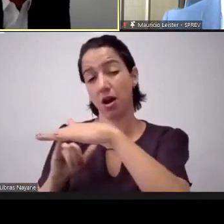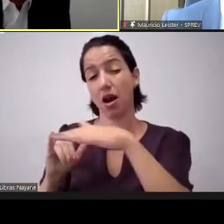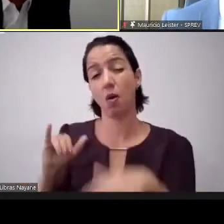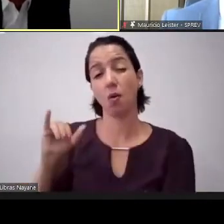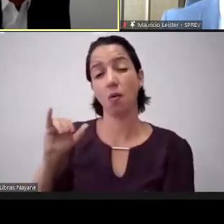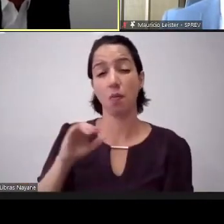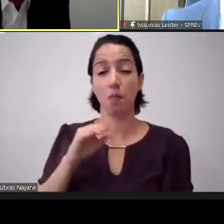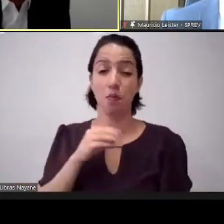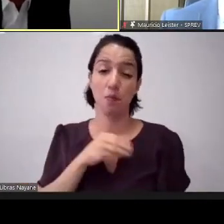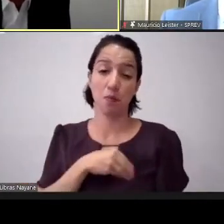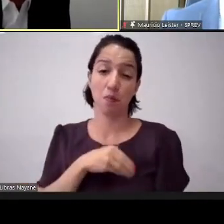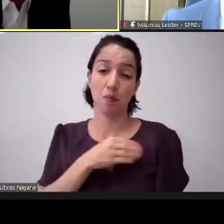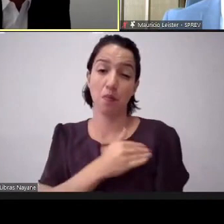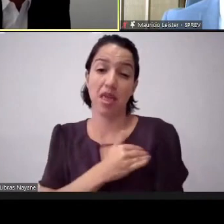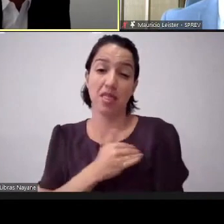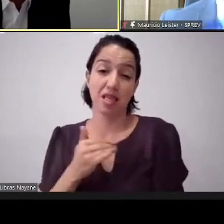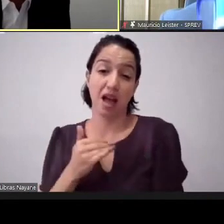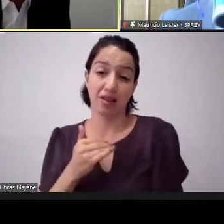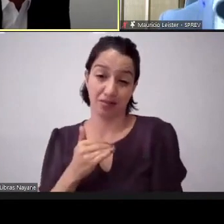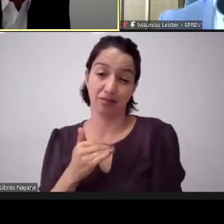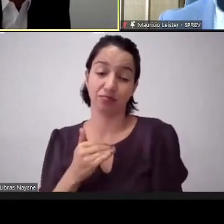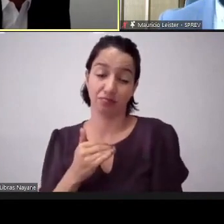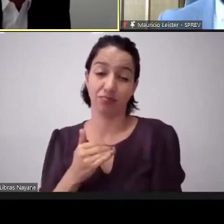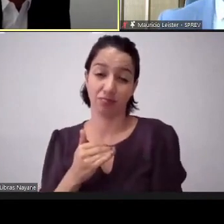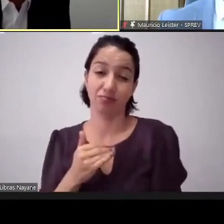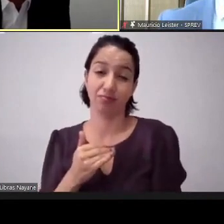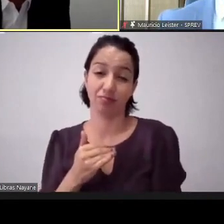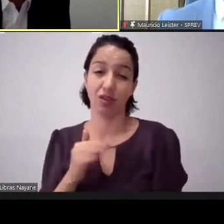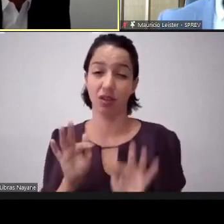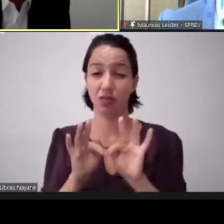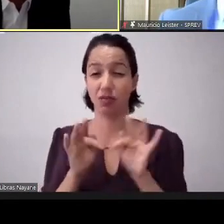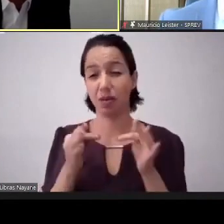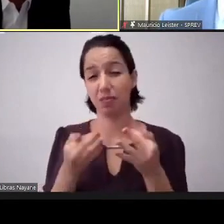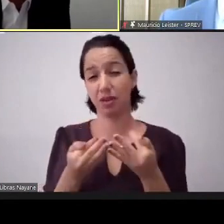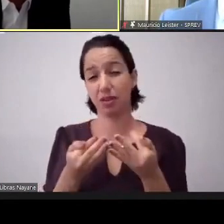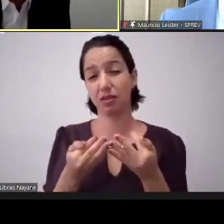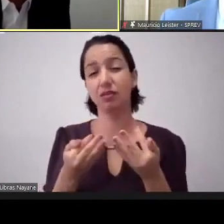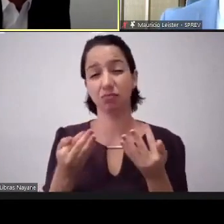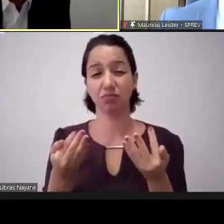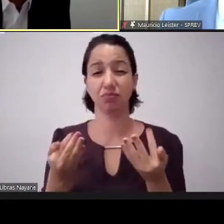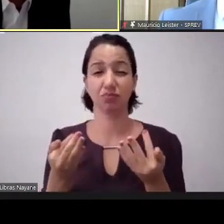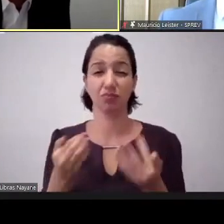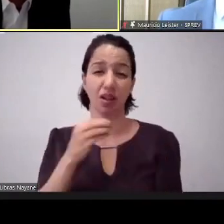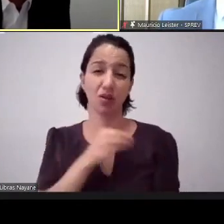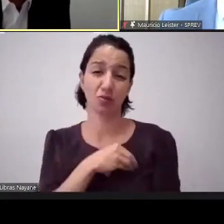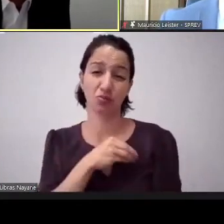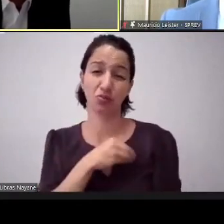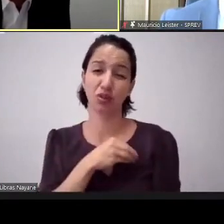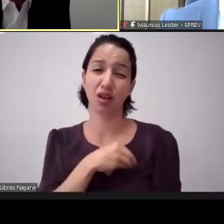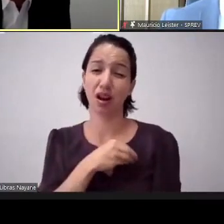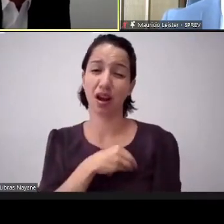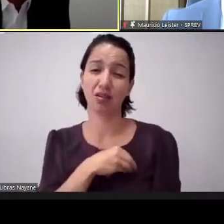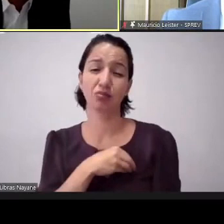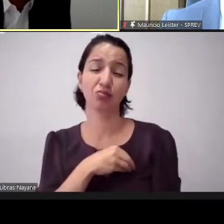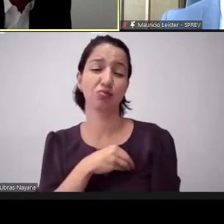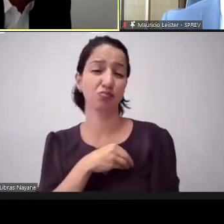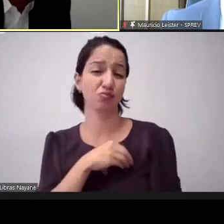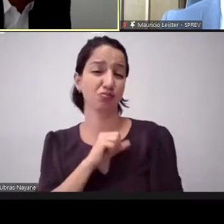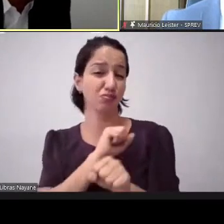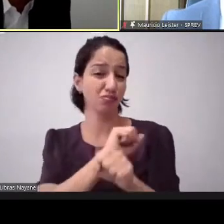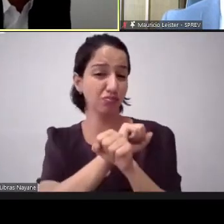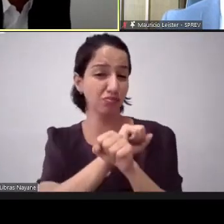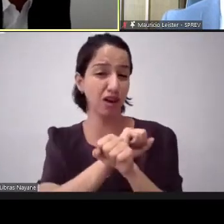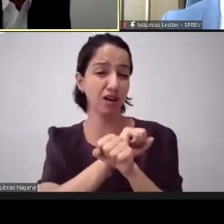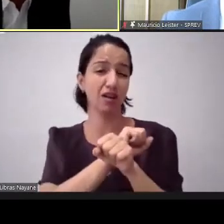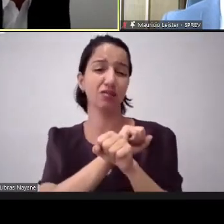wage, but the income of the majority of the families is frozen, and there's nothing